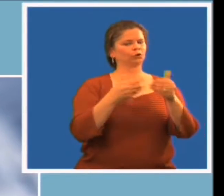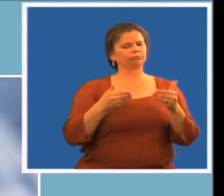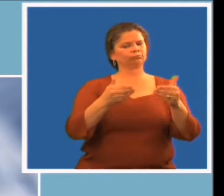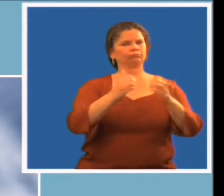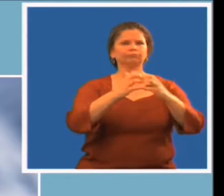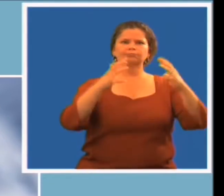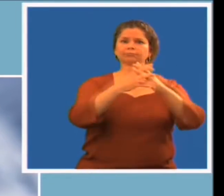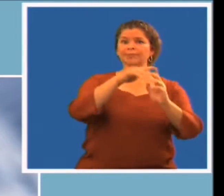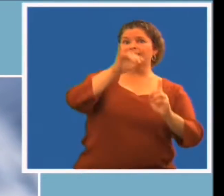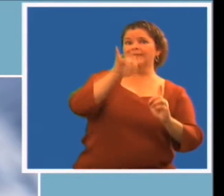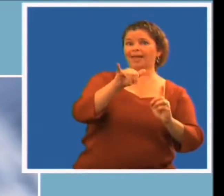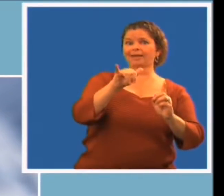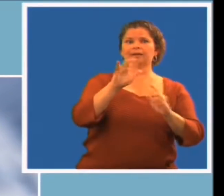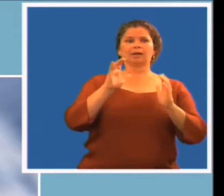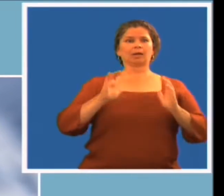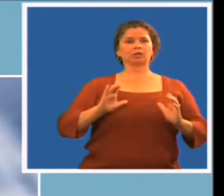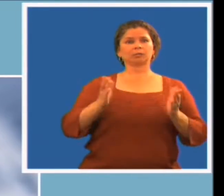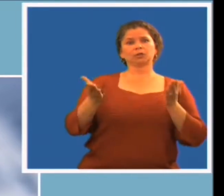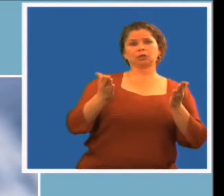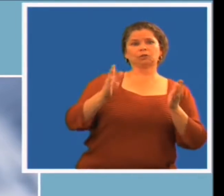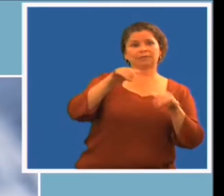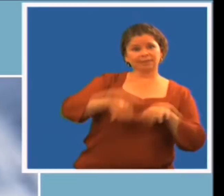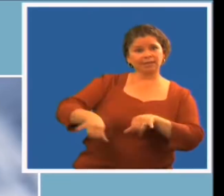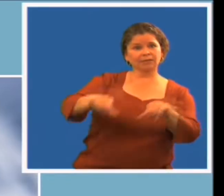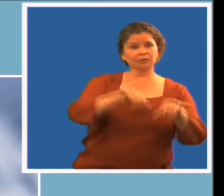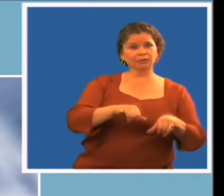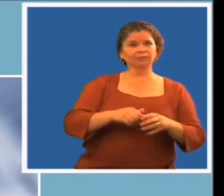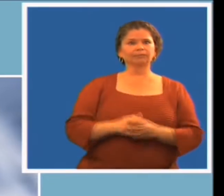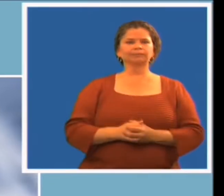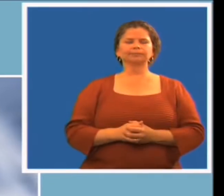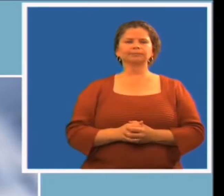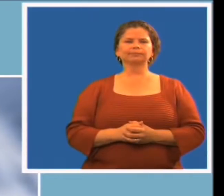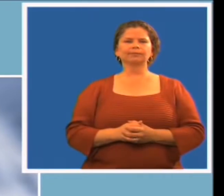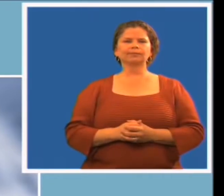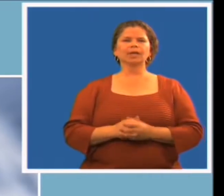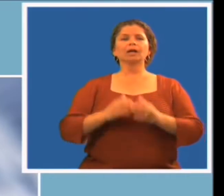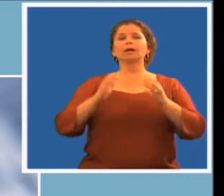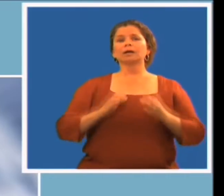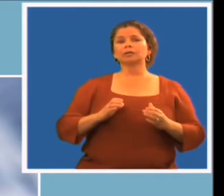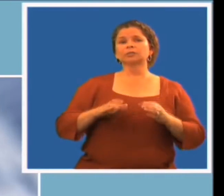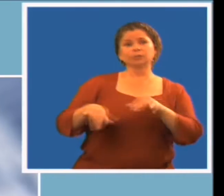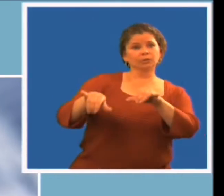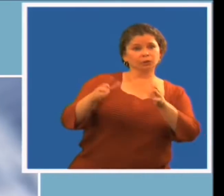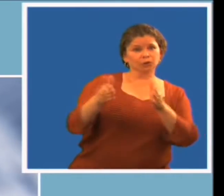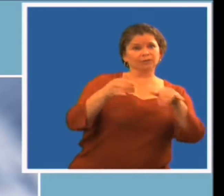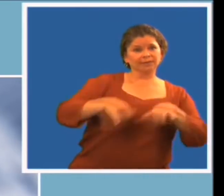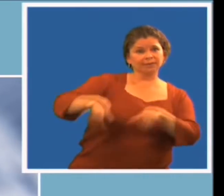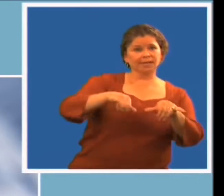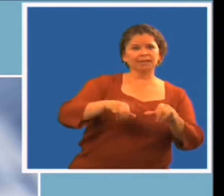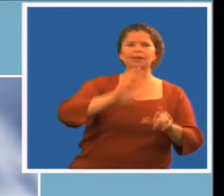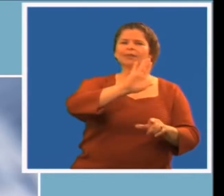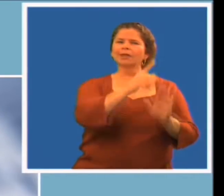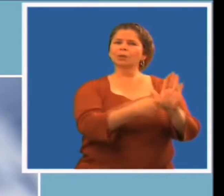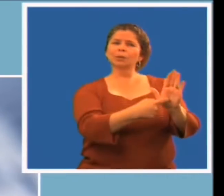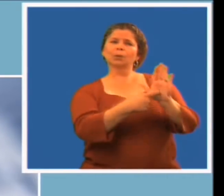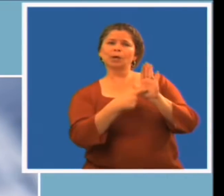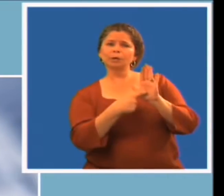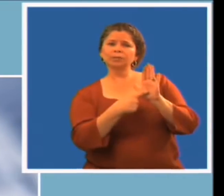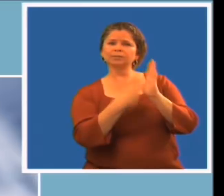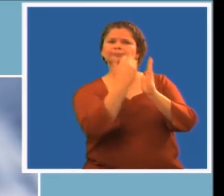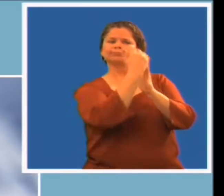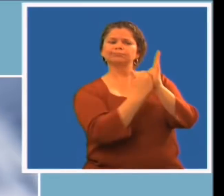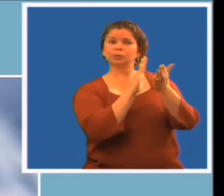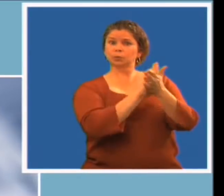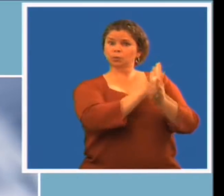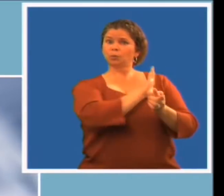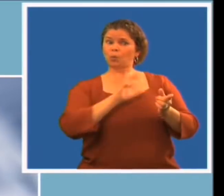service, the topic for today's training. School boards are among the first organizations to implement this